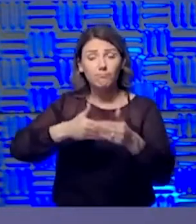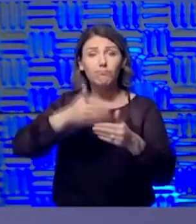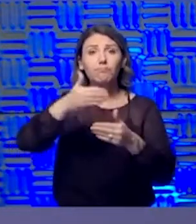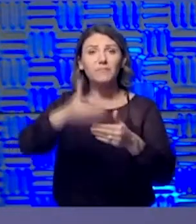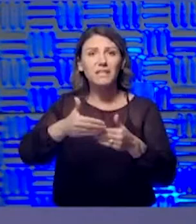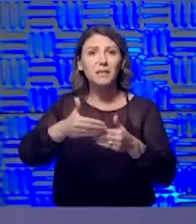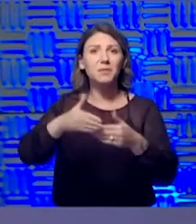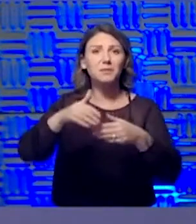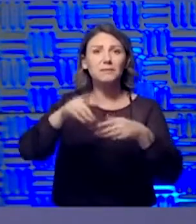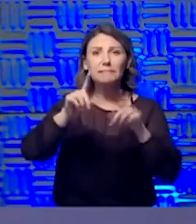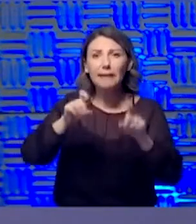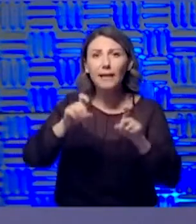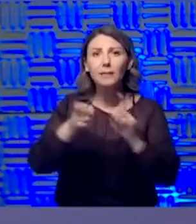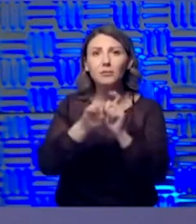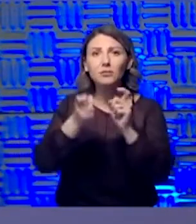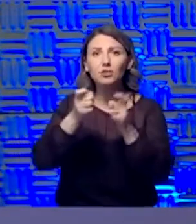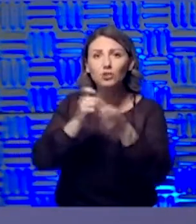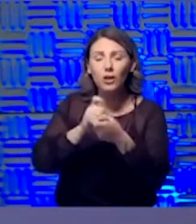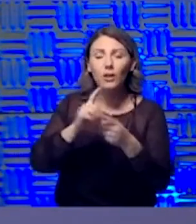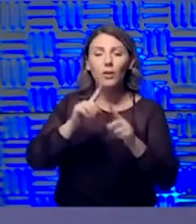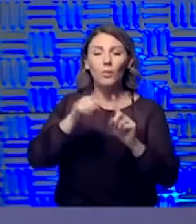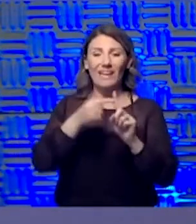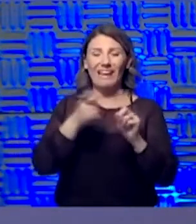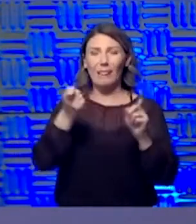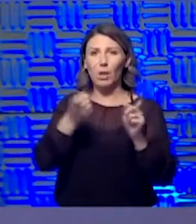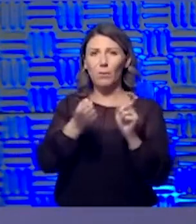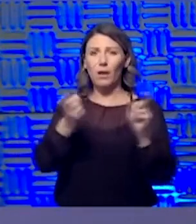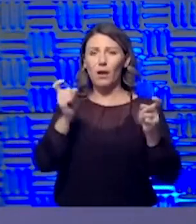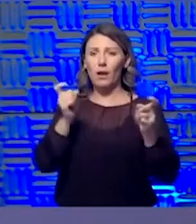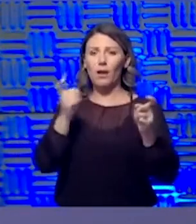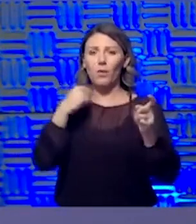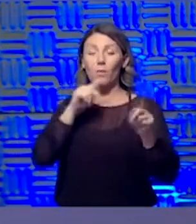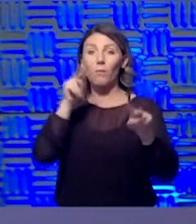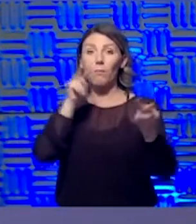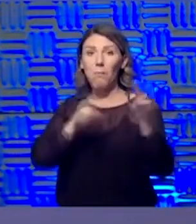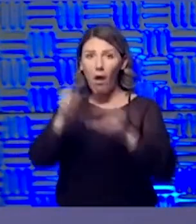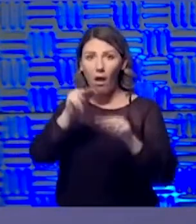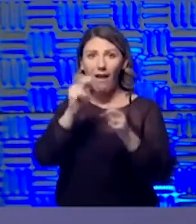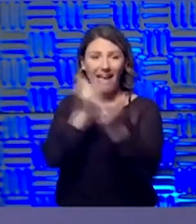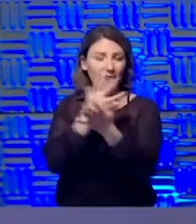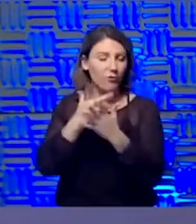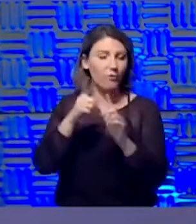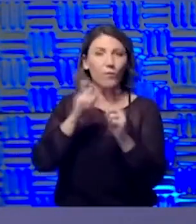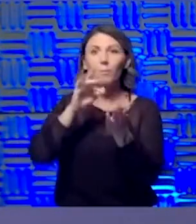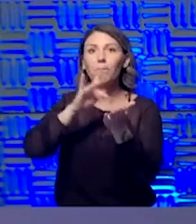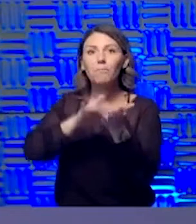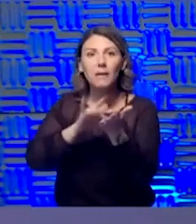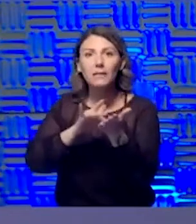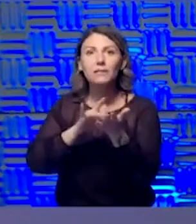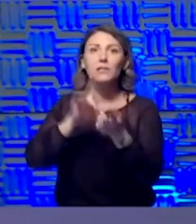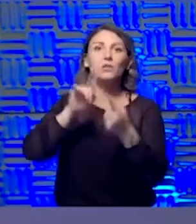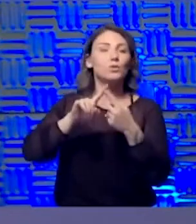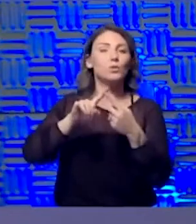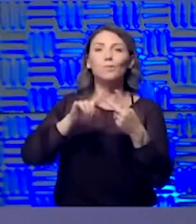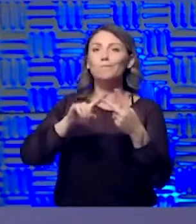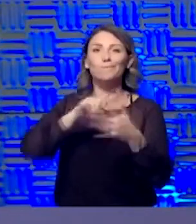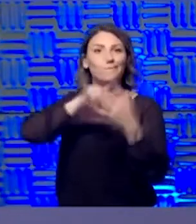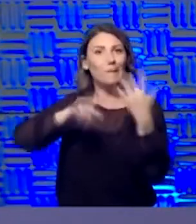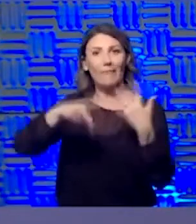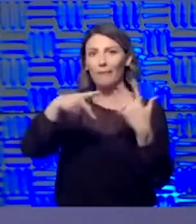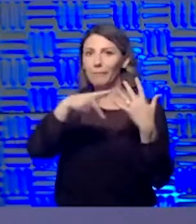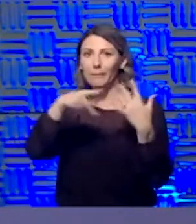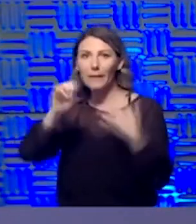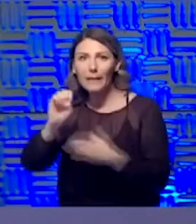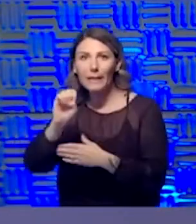sure that when we do have a little bit of a change, that we're monitoring everything from medications to our PPE to make sure that